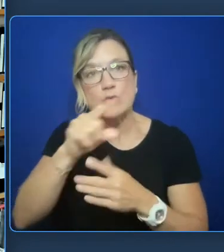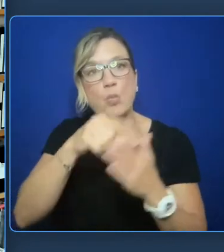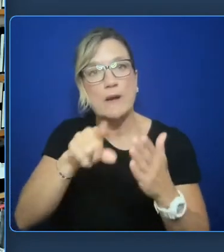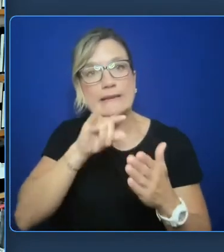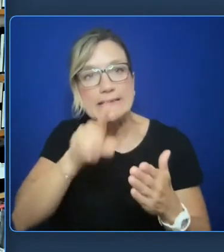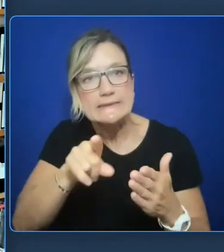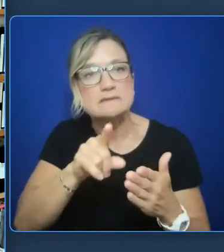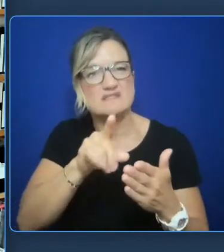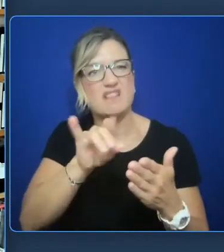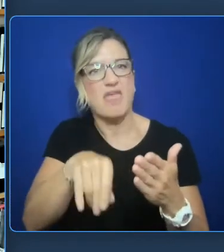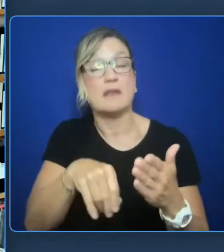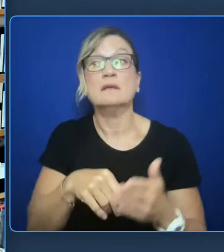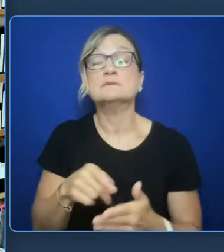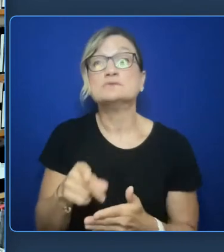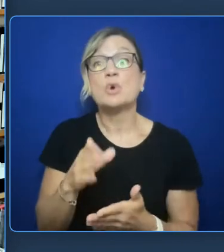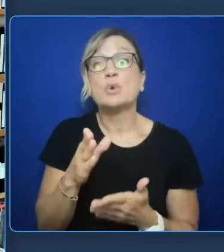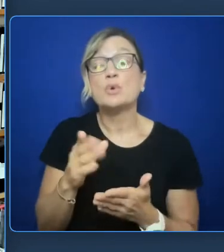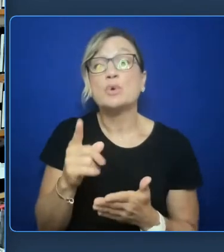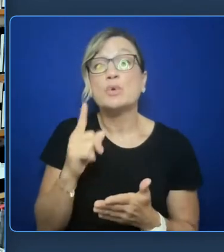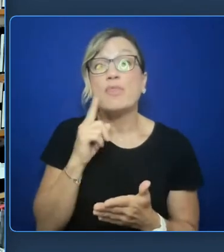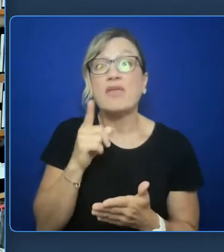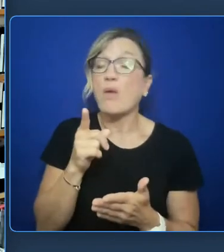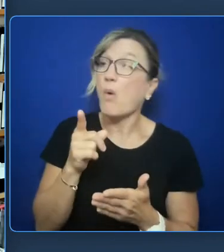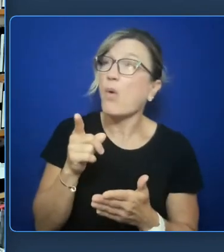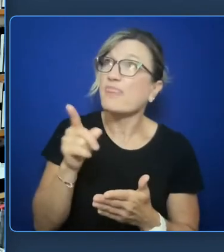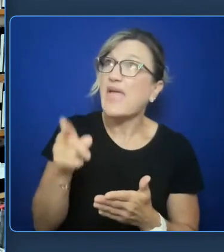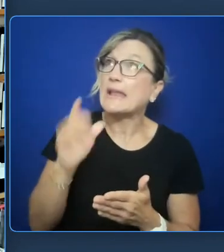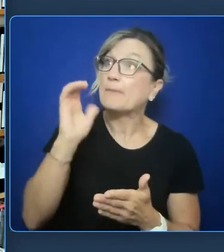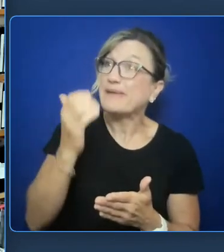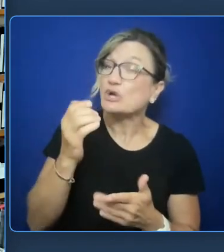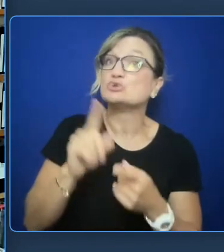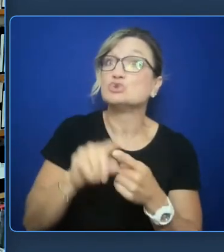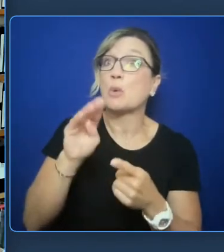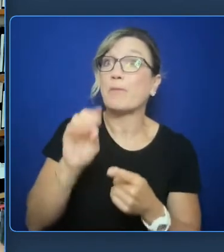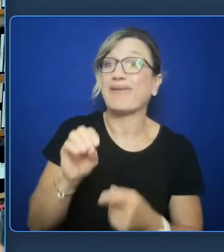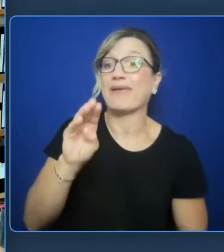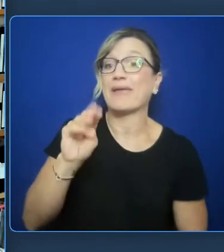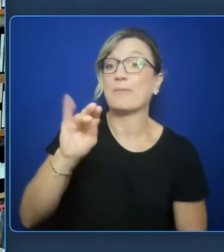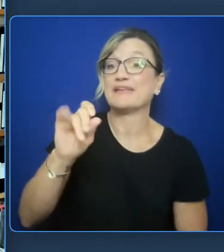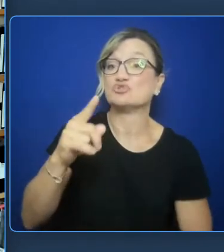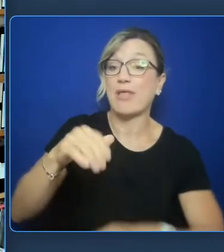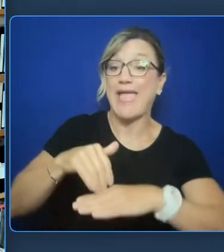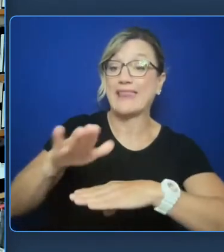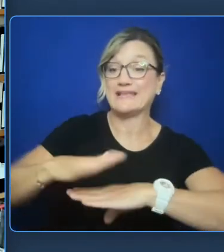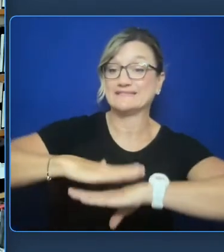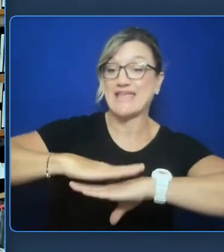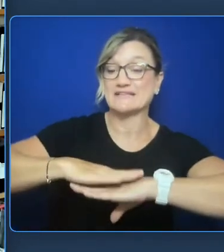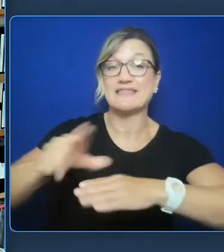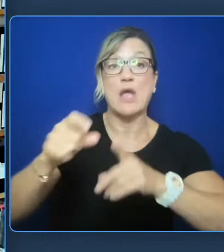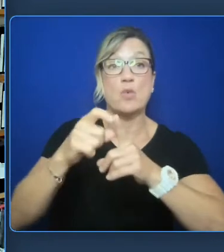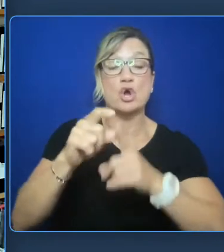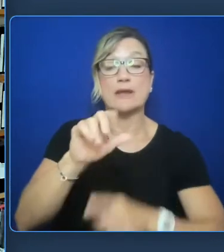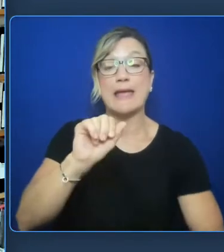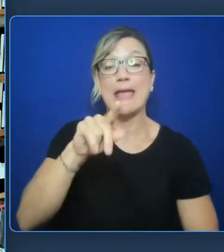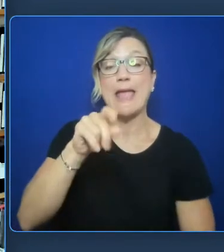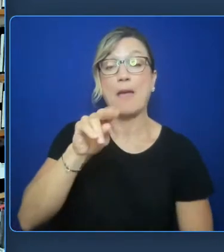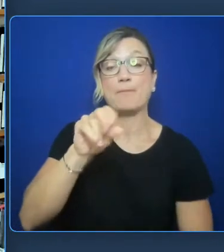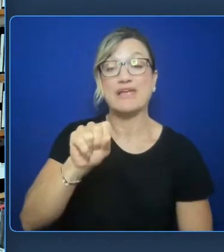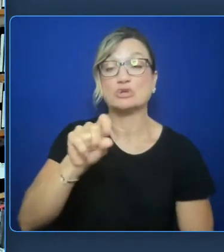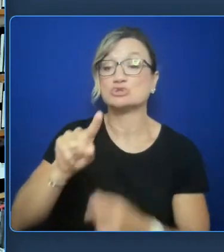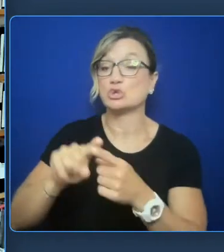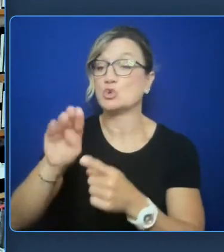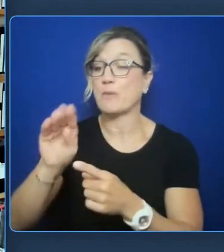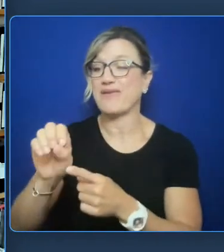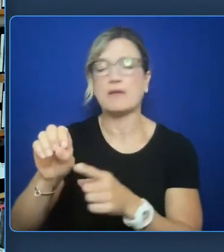that appears to be Mitchell at his desk or whatever. Appears to be, three words,